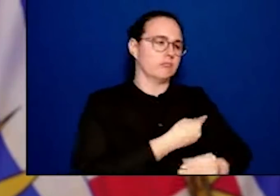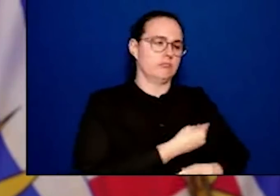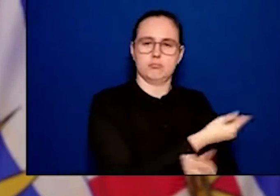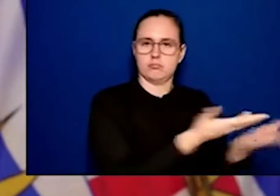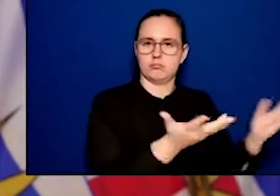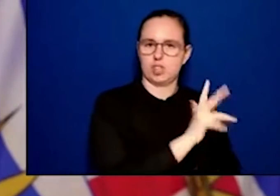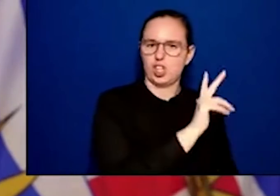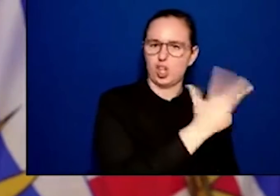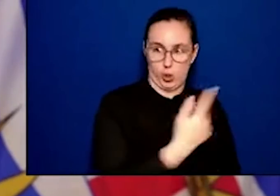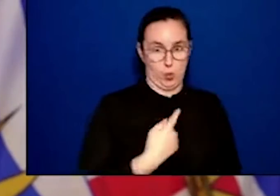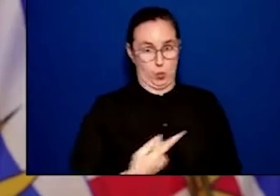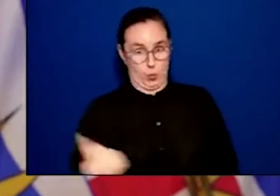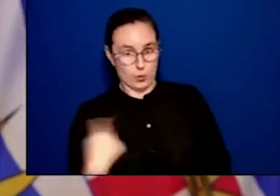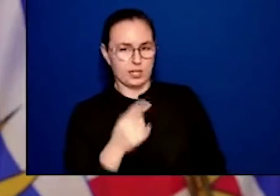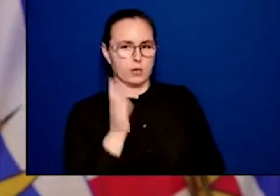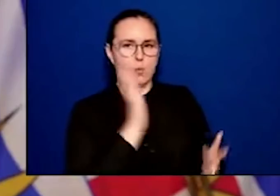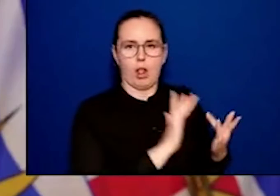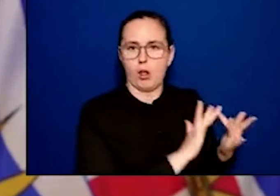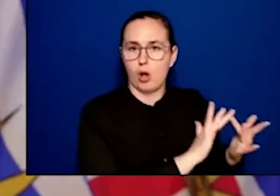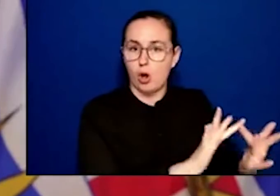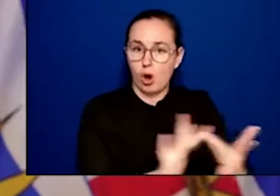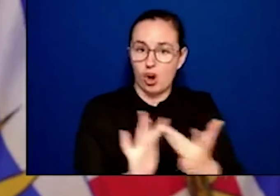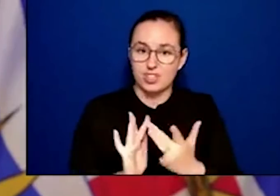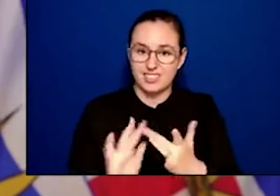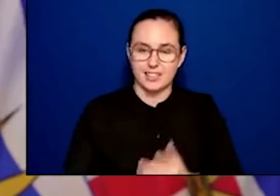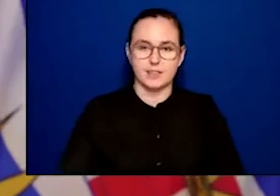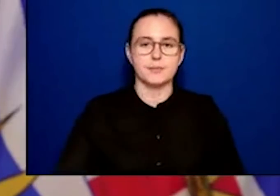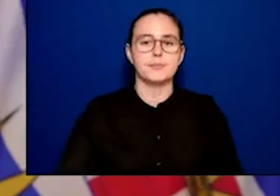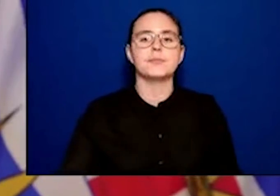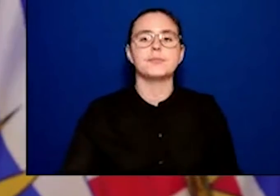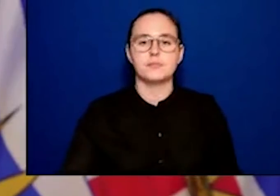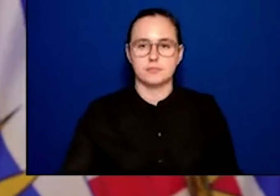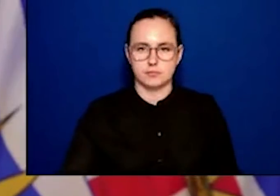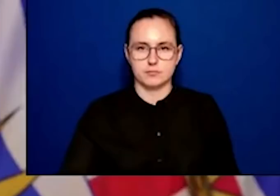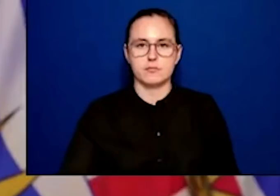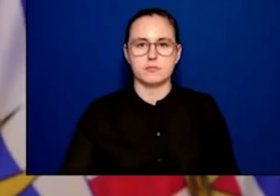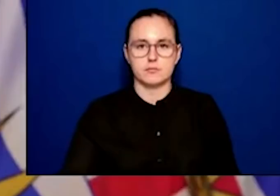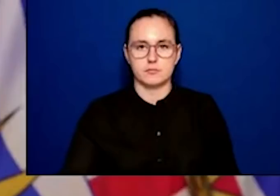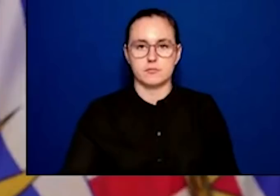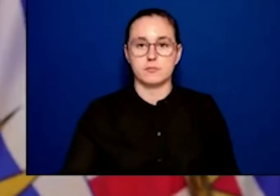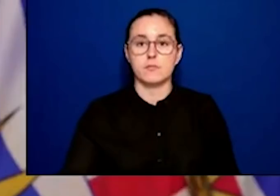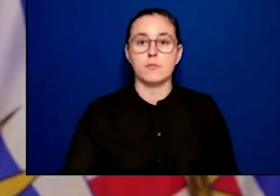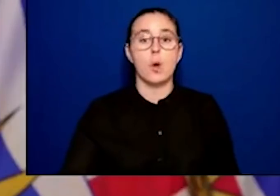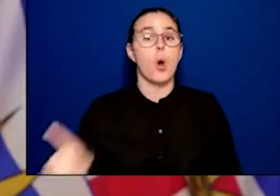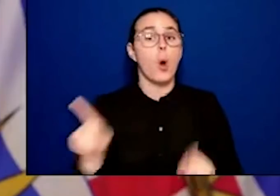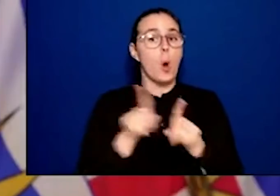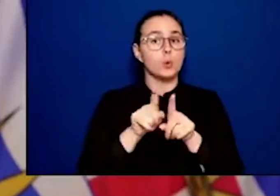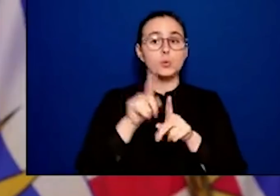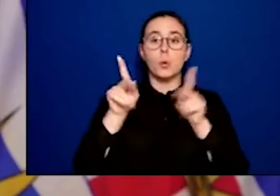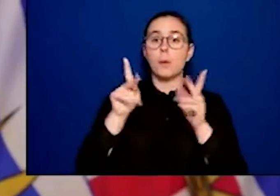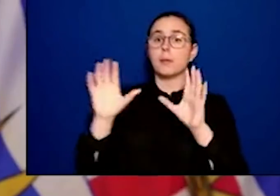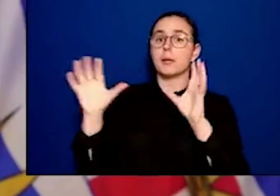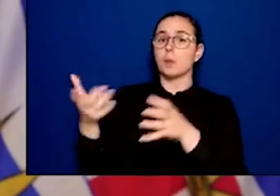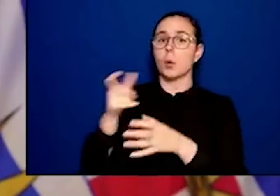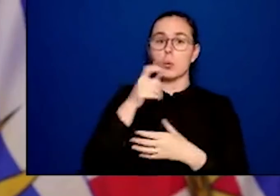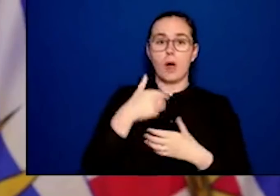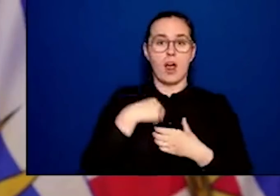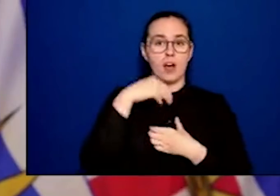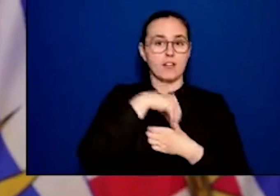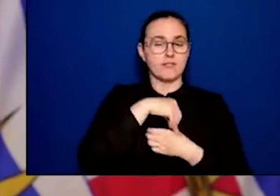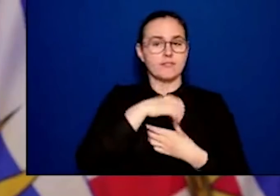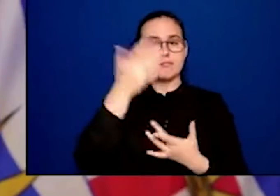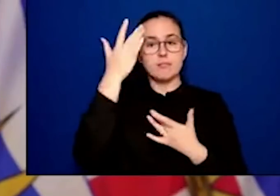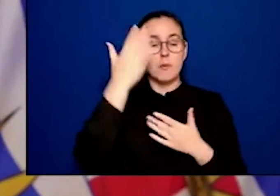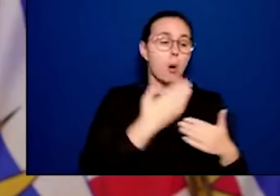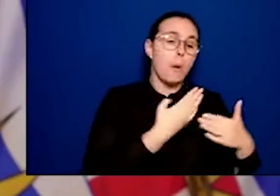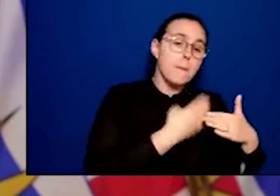have moderate to severe primary immunodeficiencies. These are diseases that we often develop or are born with. So these are